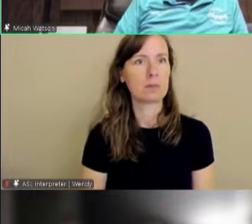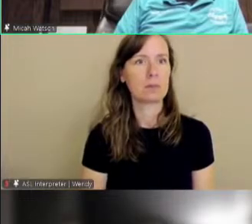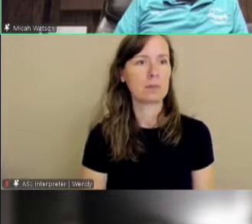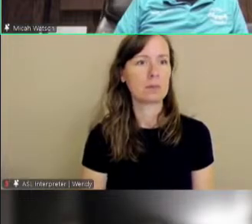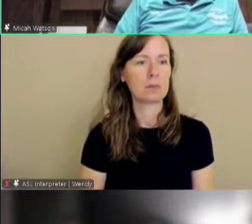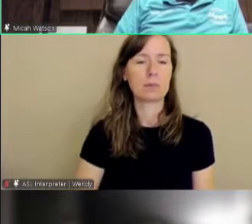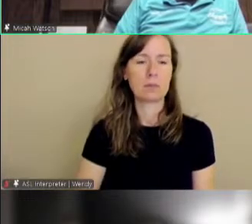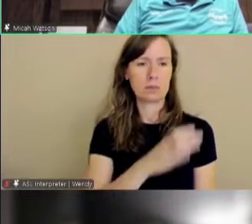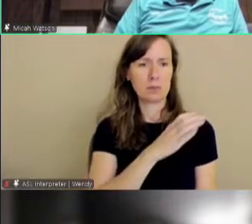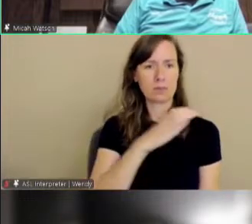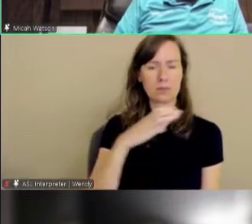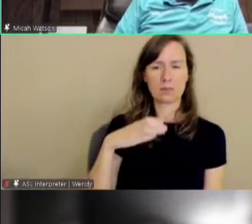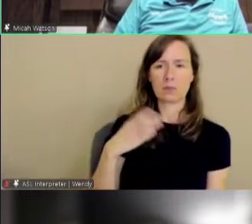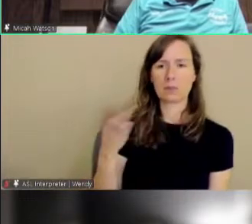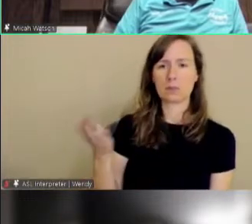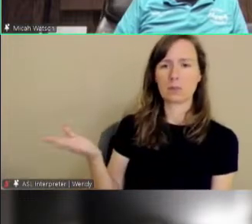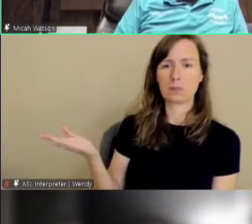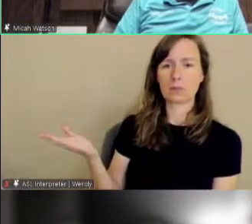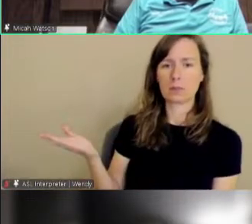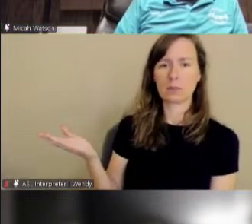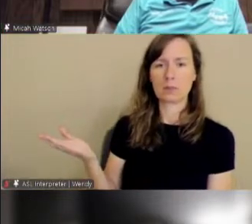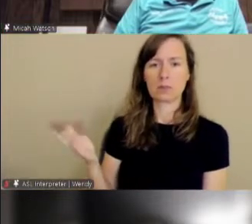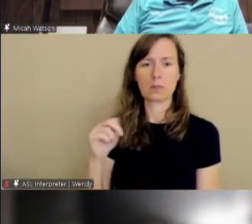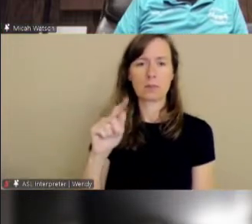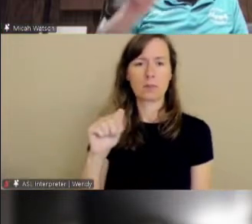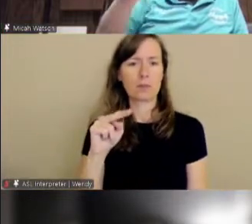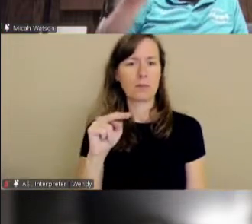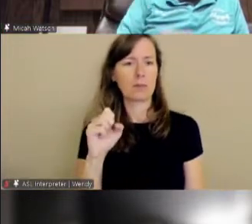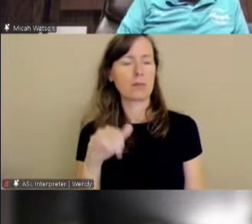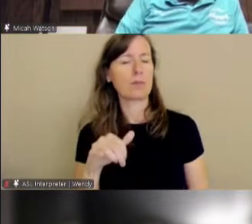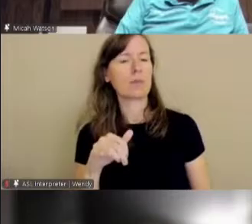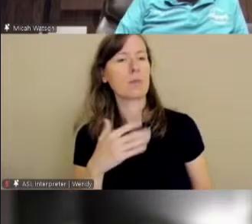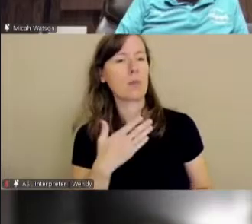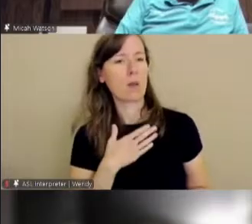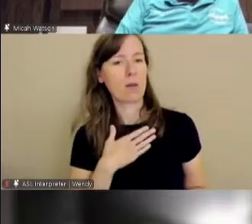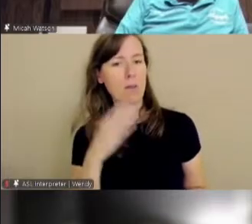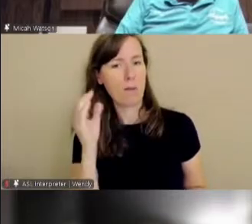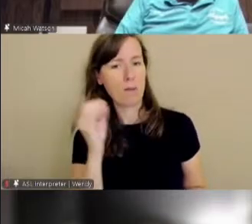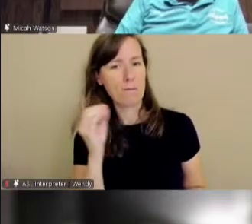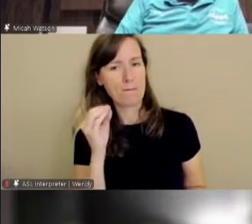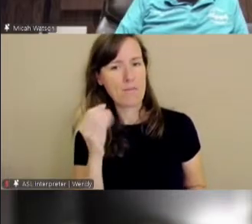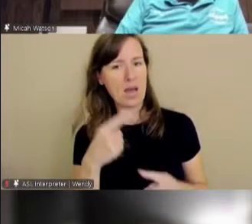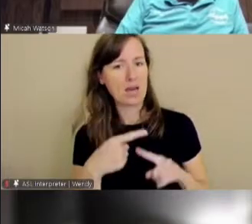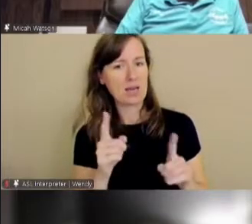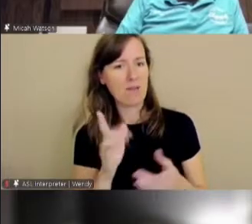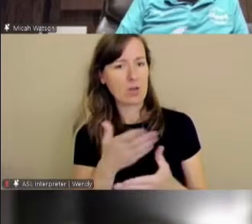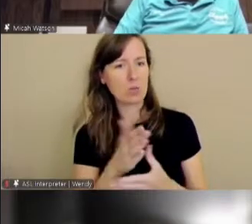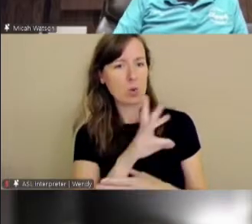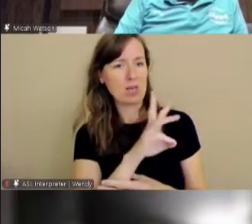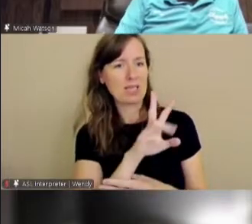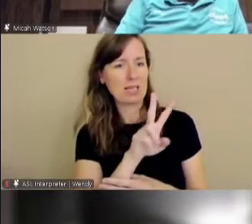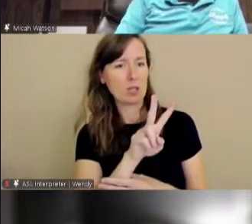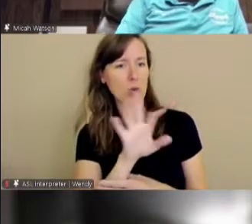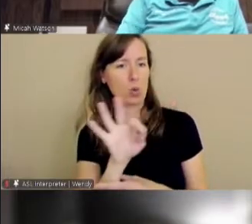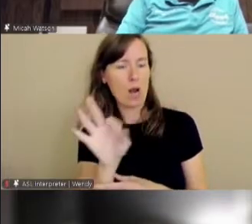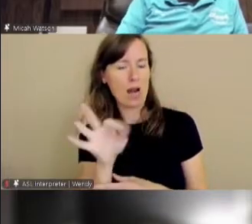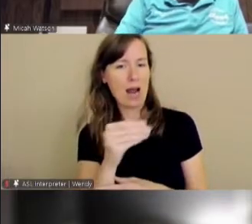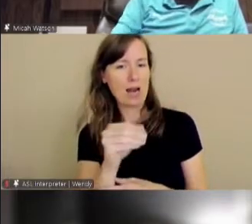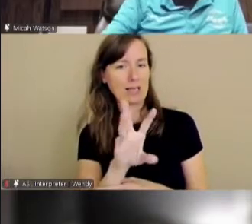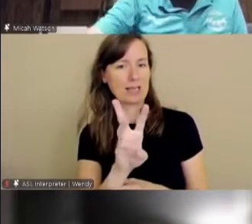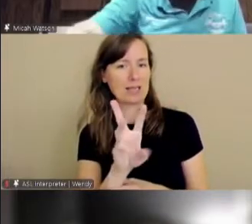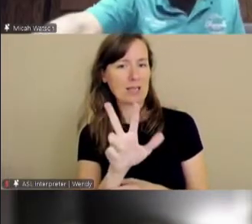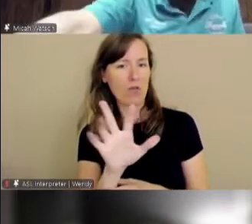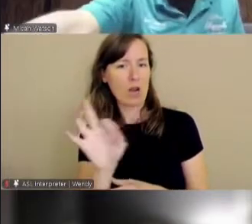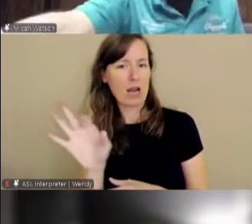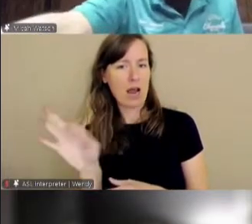Council, what's your pleasure? I mean, my personal opinion is the difference between 62.99 and 63.99